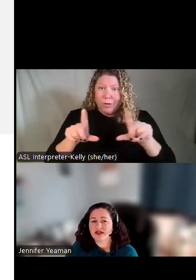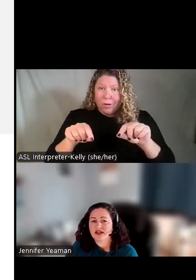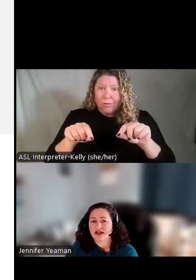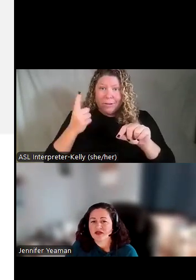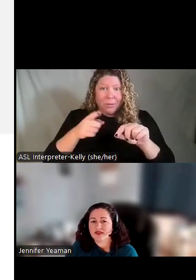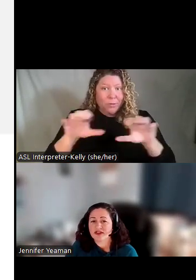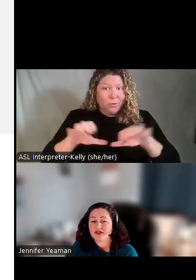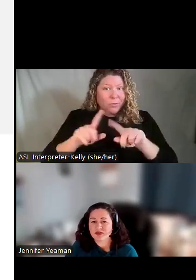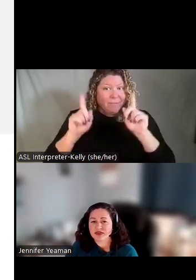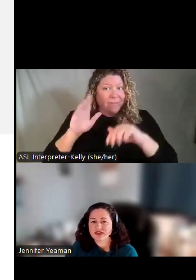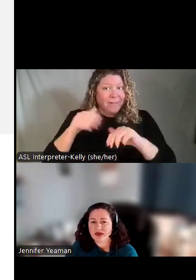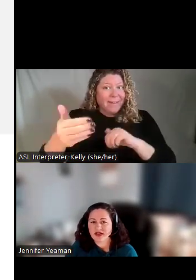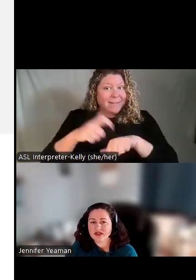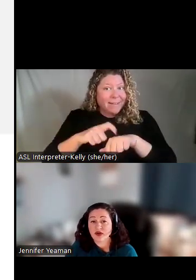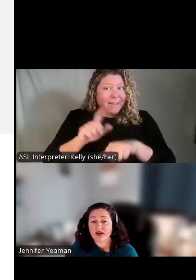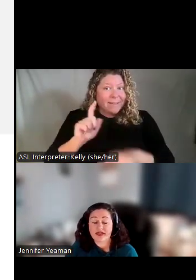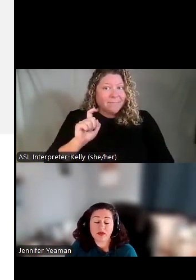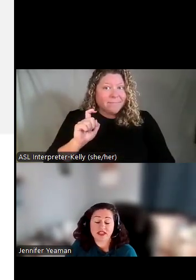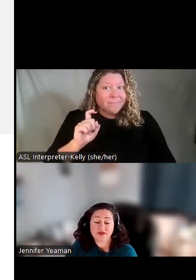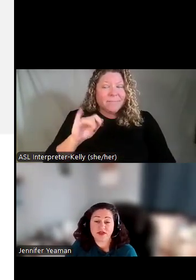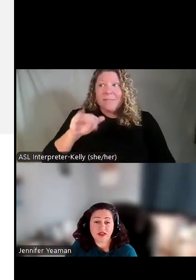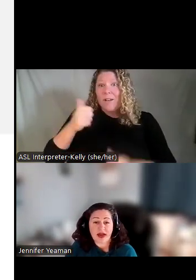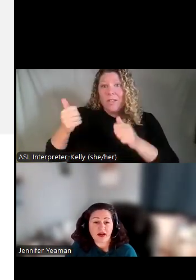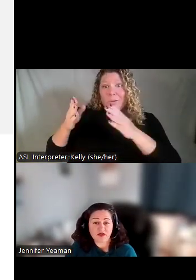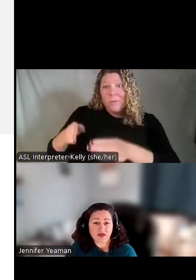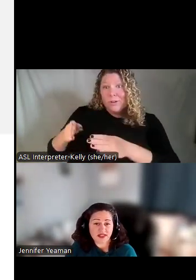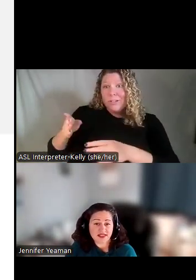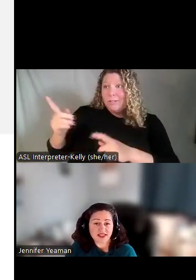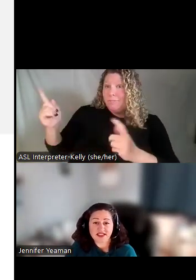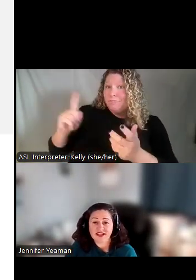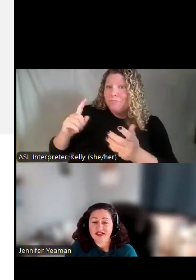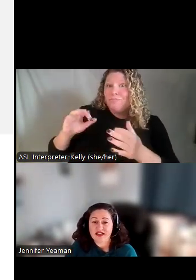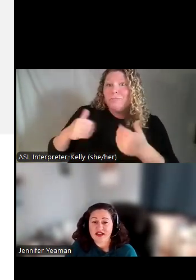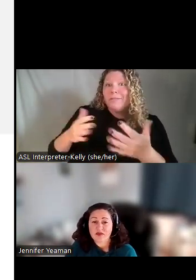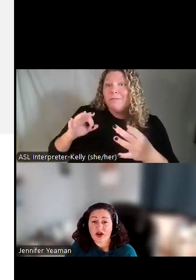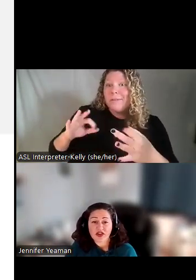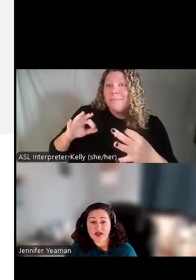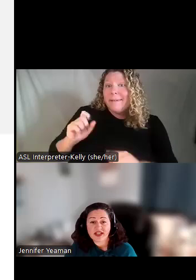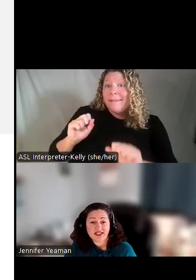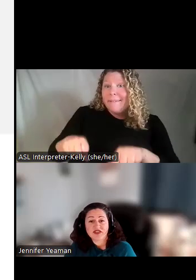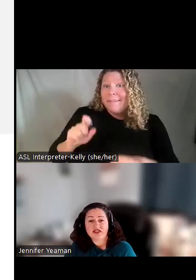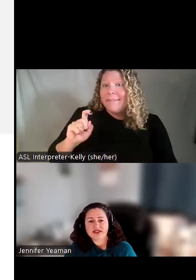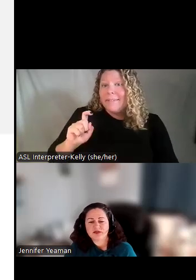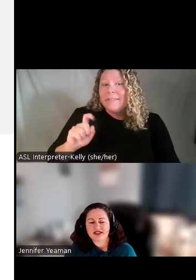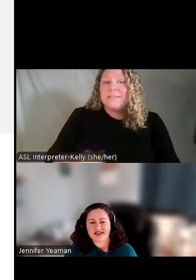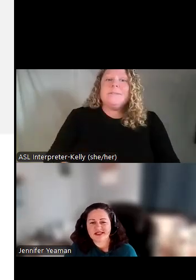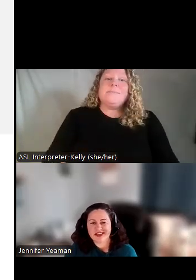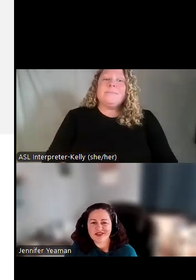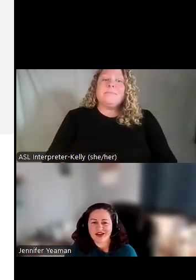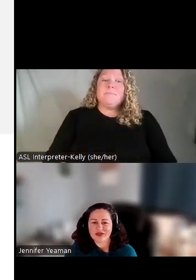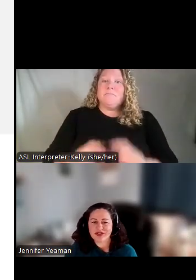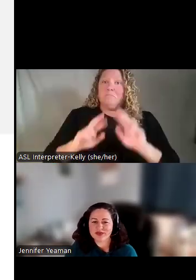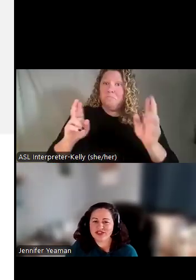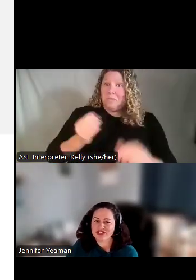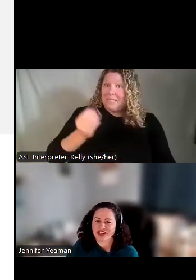next time? If there's a person around, are they able to give you feedback on improvements? Are you ready to give it to the recipient?